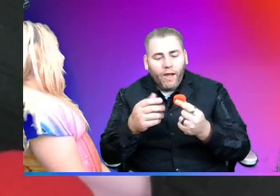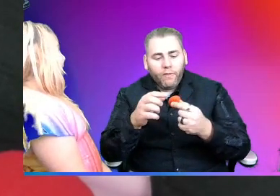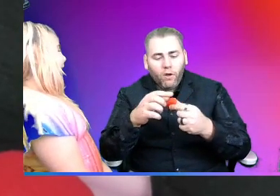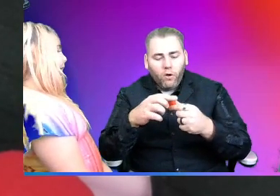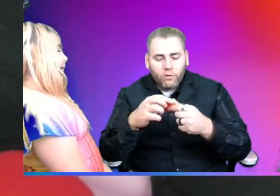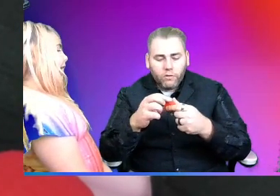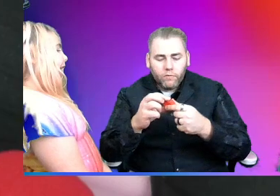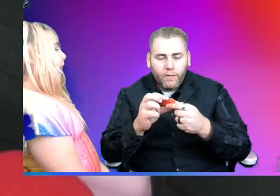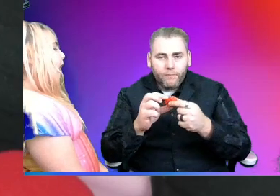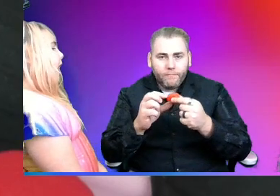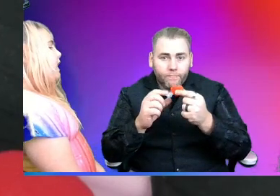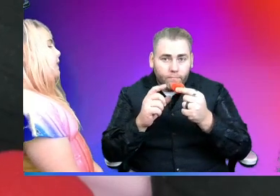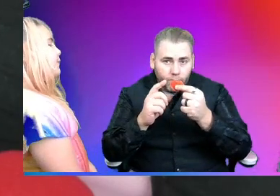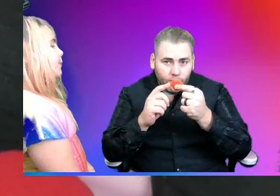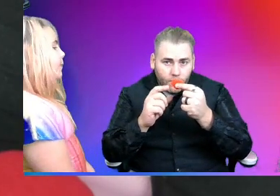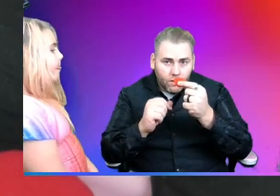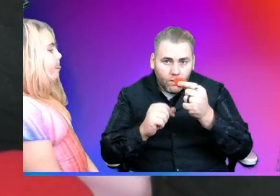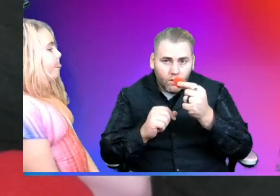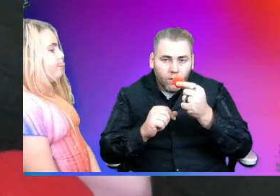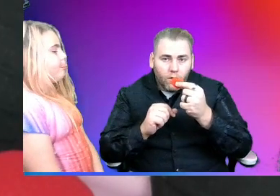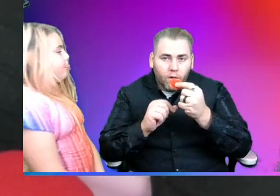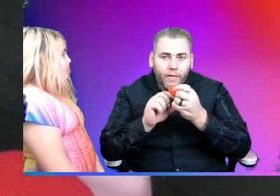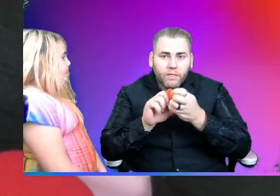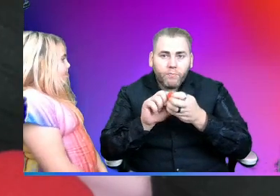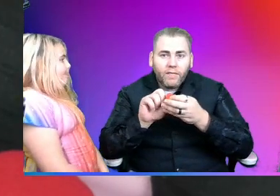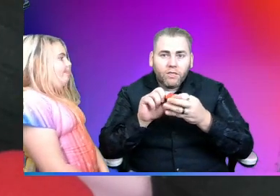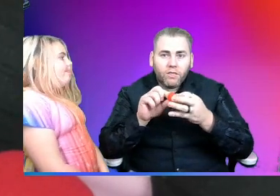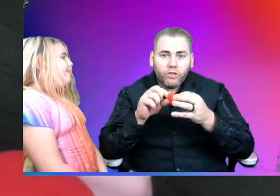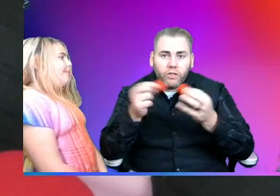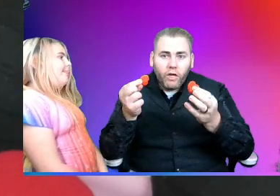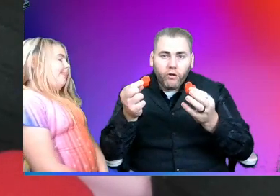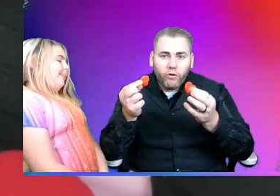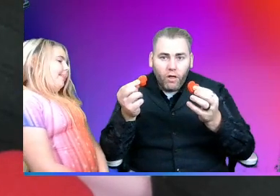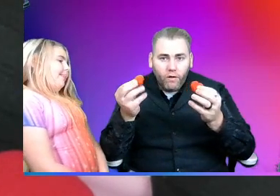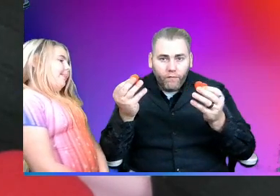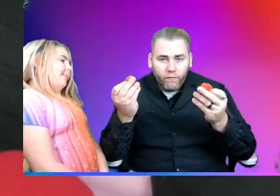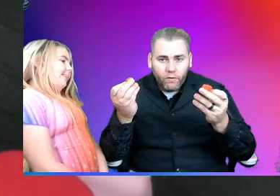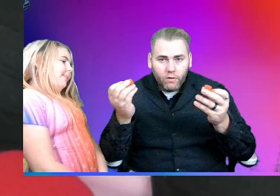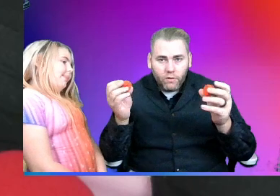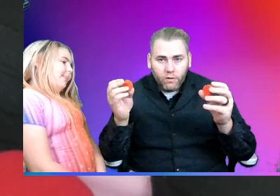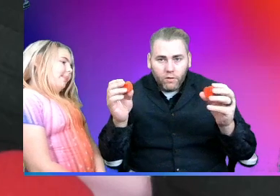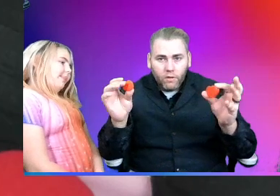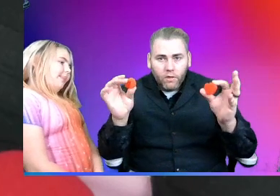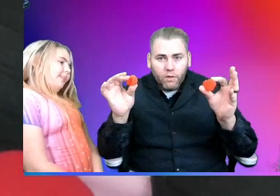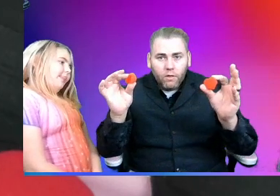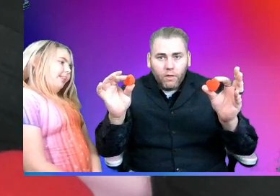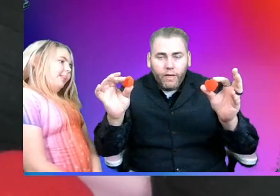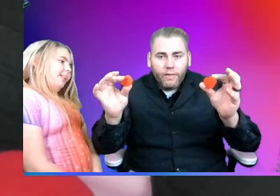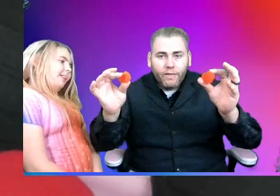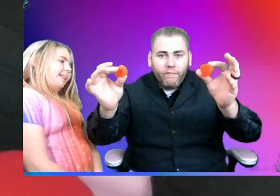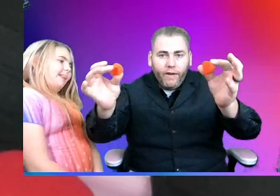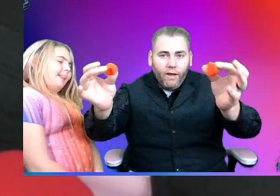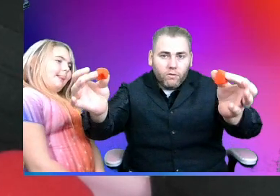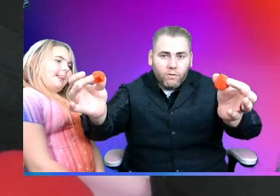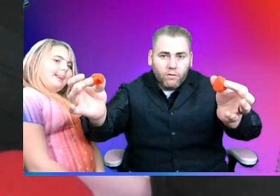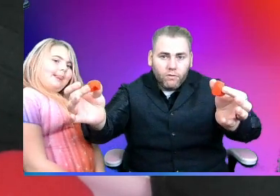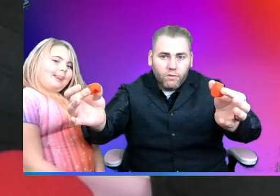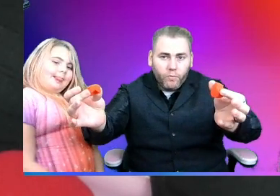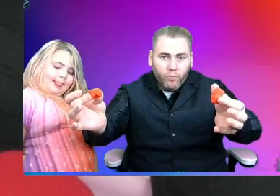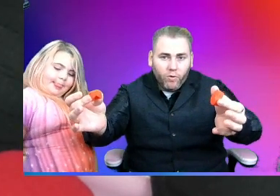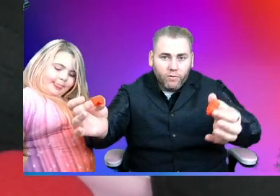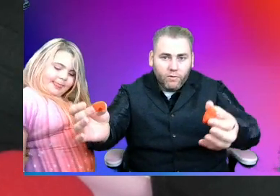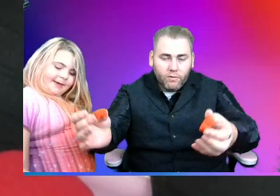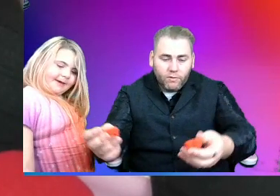when you've got the hearts, right, it's best to share your love and to give it out.